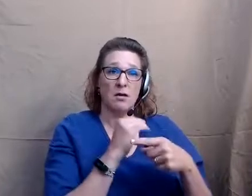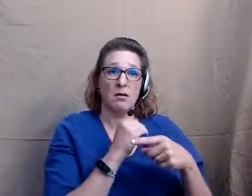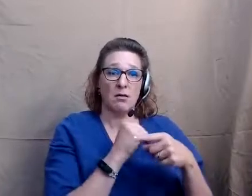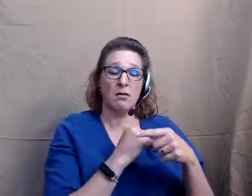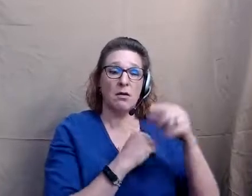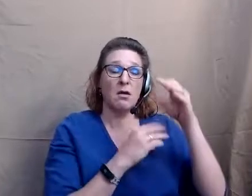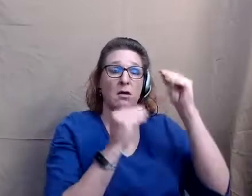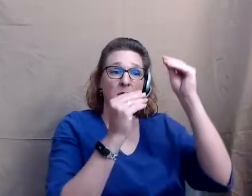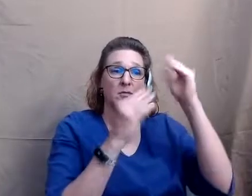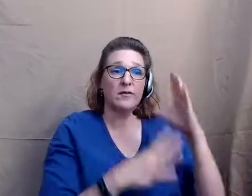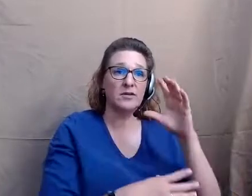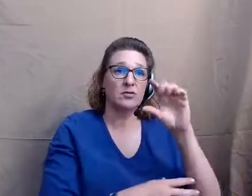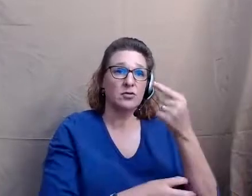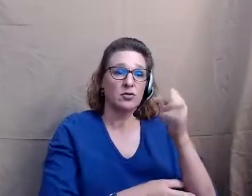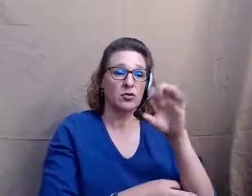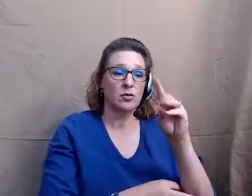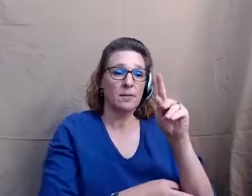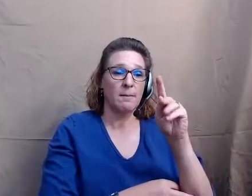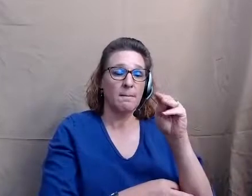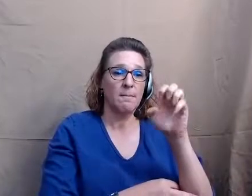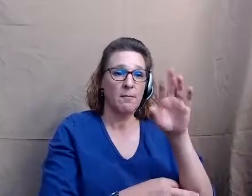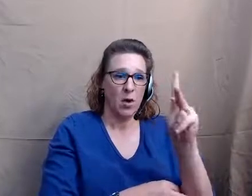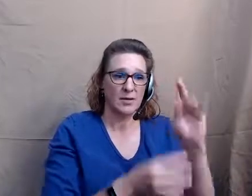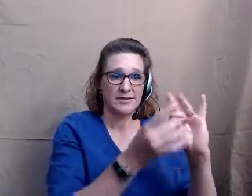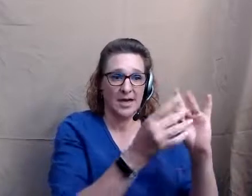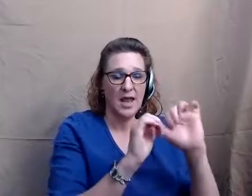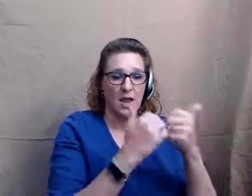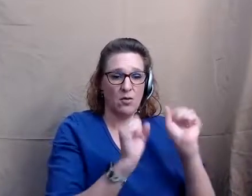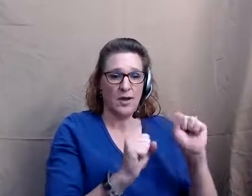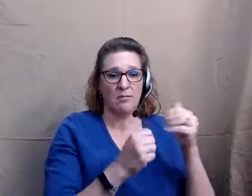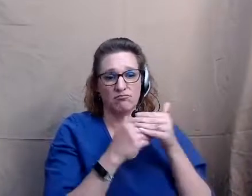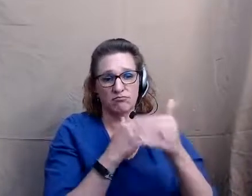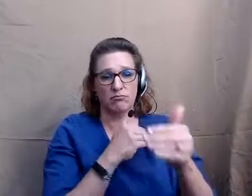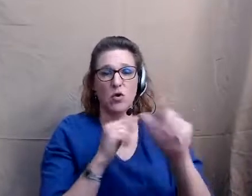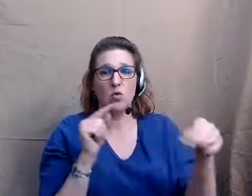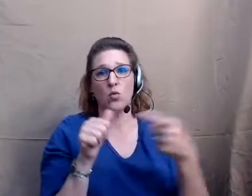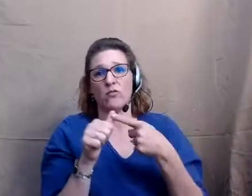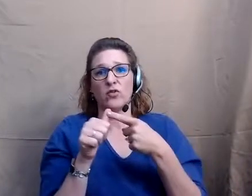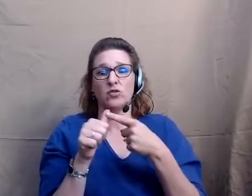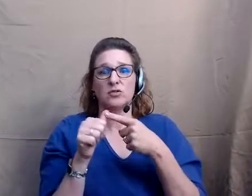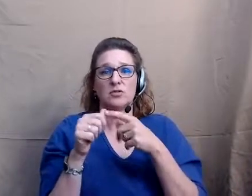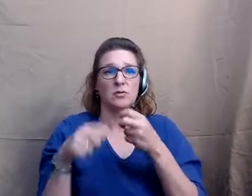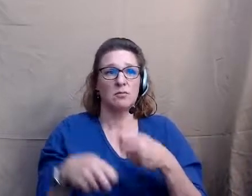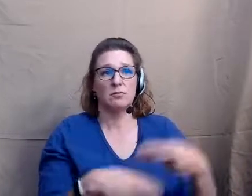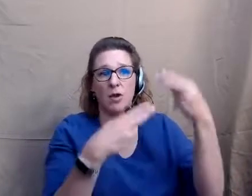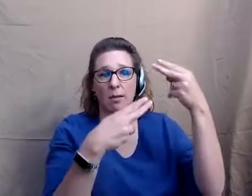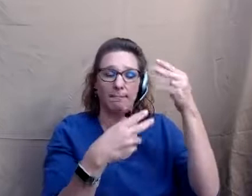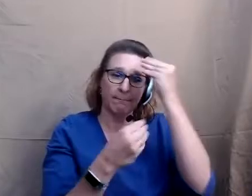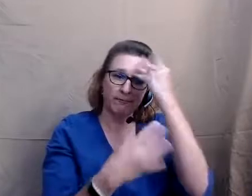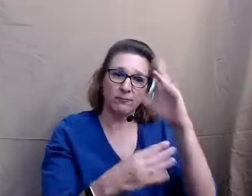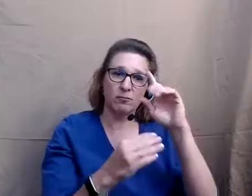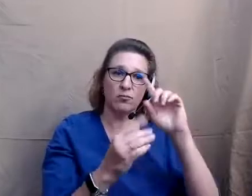how we can possibly move forward. I would like first to say that when we first posted information about this event